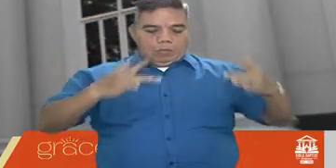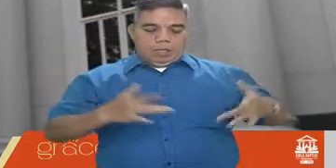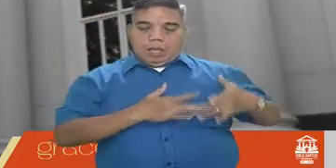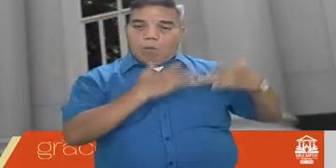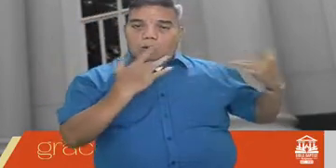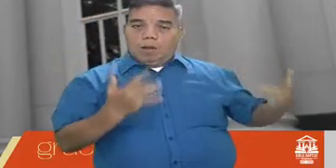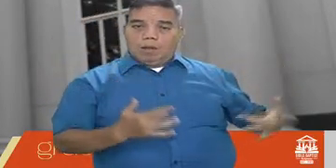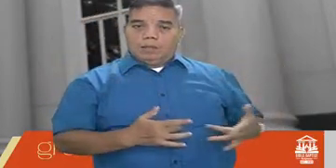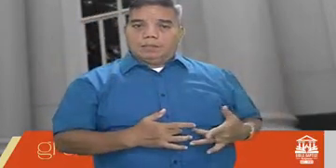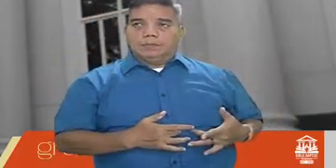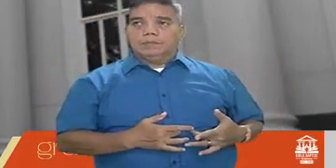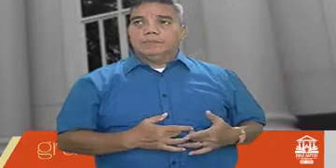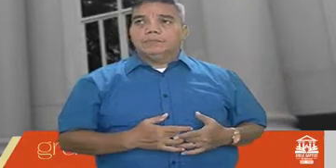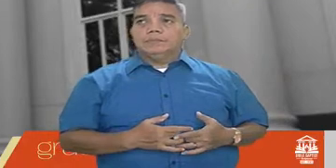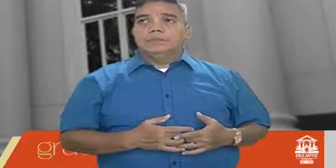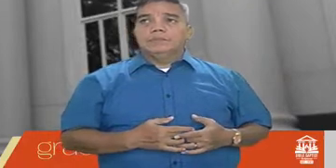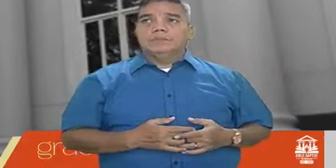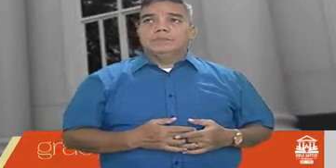in our hearts.